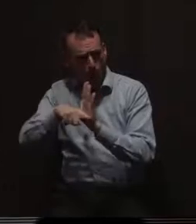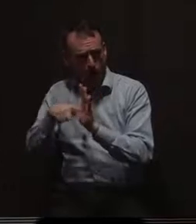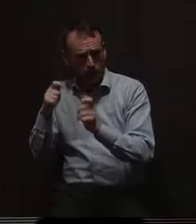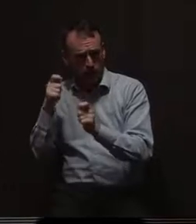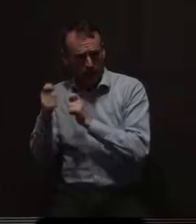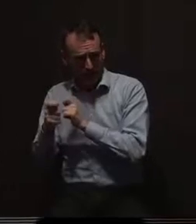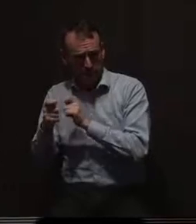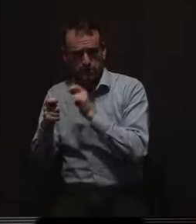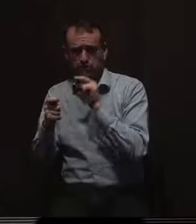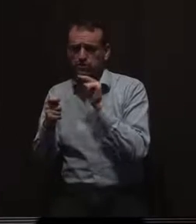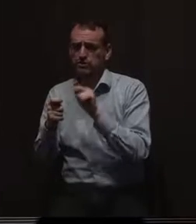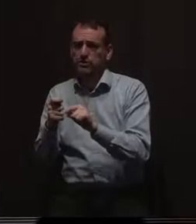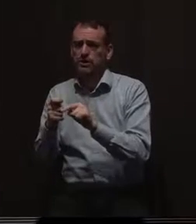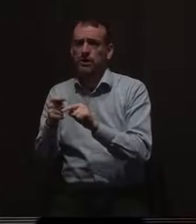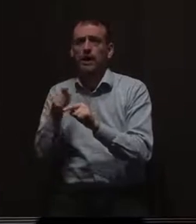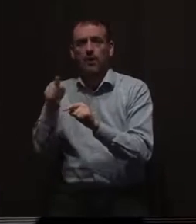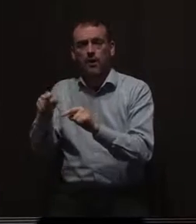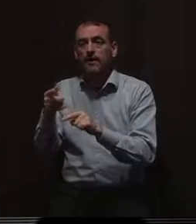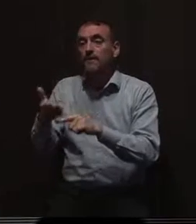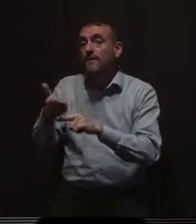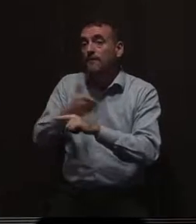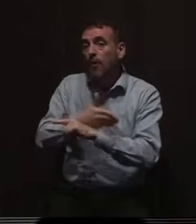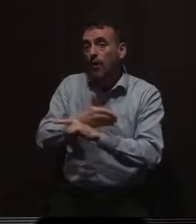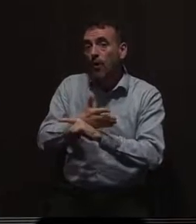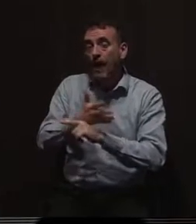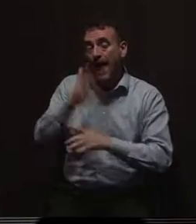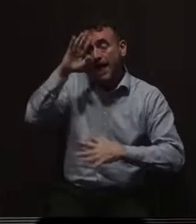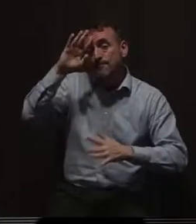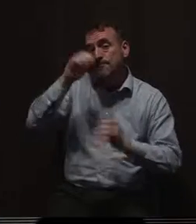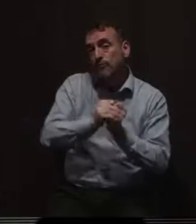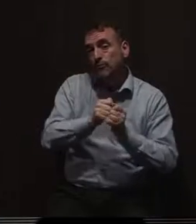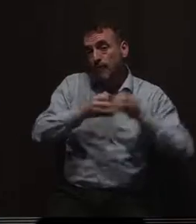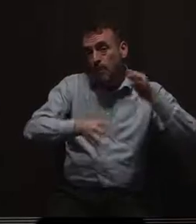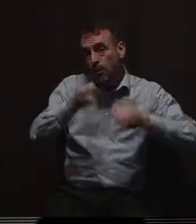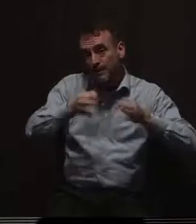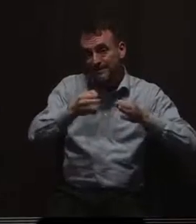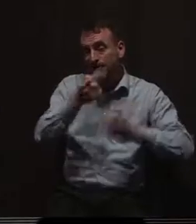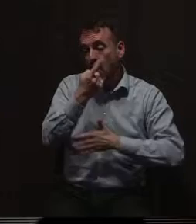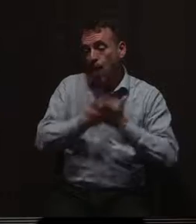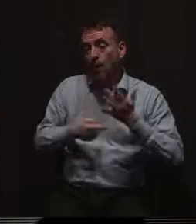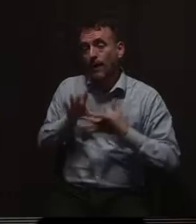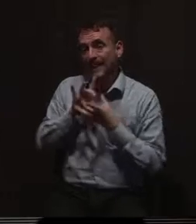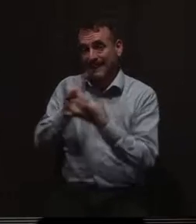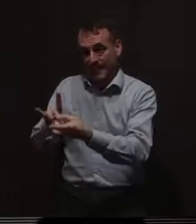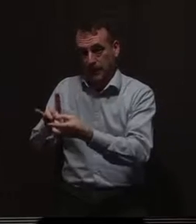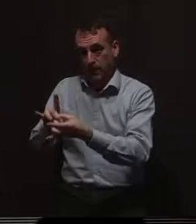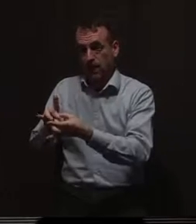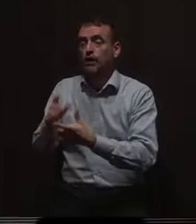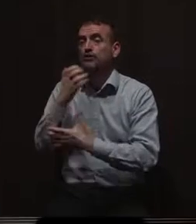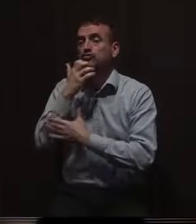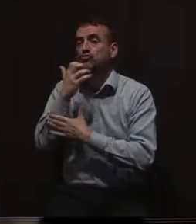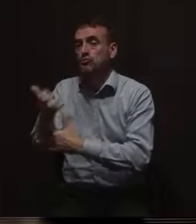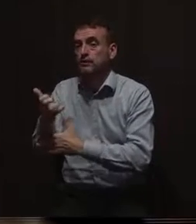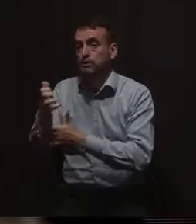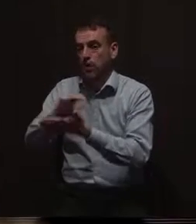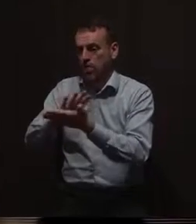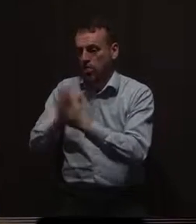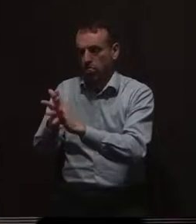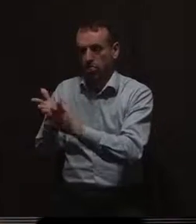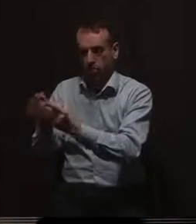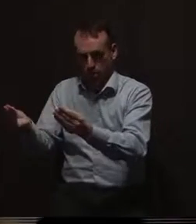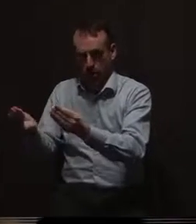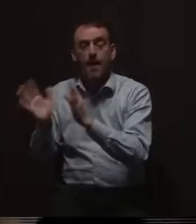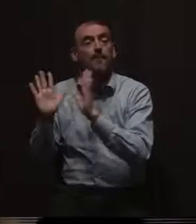memory politics only meant the Holocaust. And now memory politics in Germany officially also means our colonial past